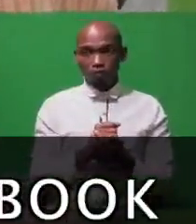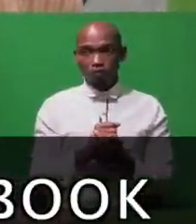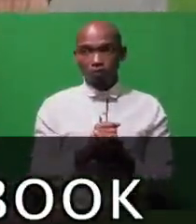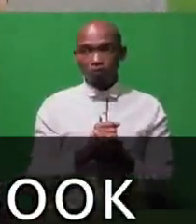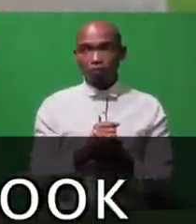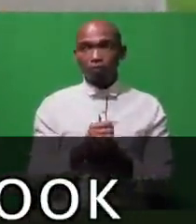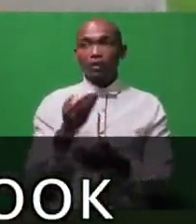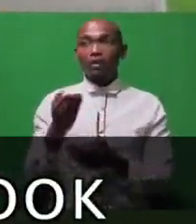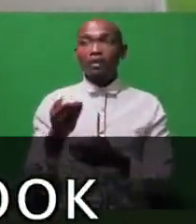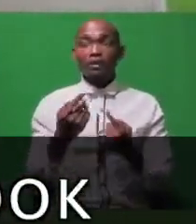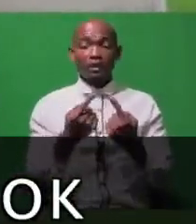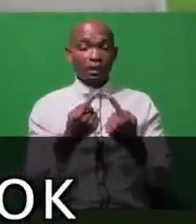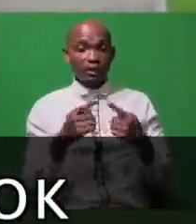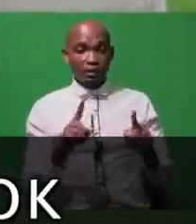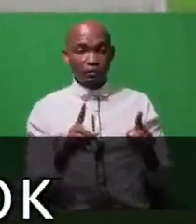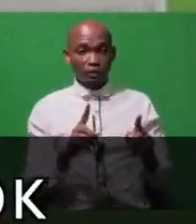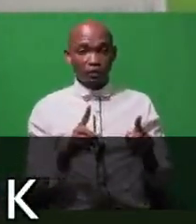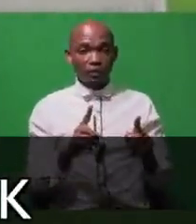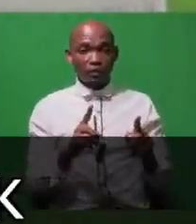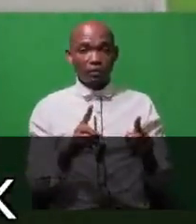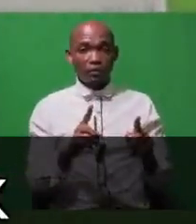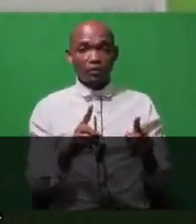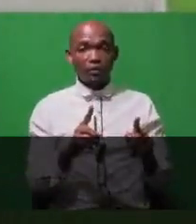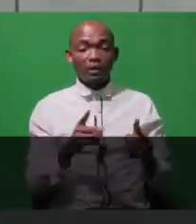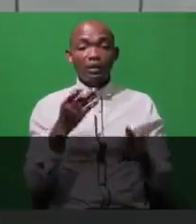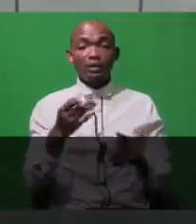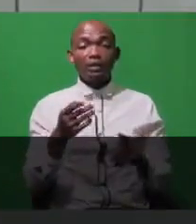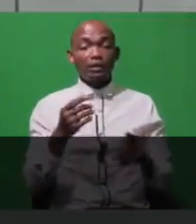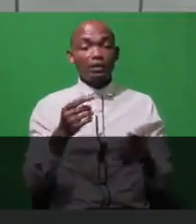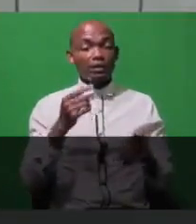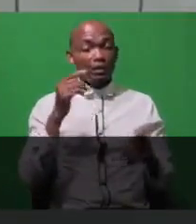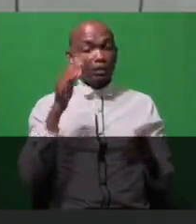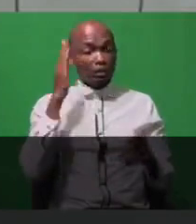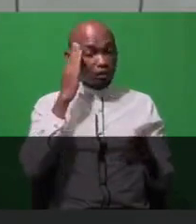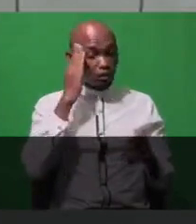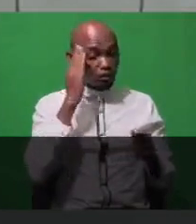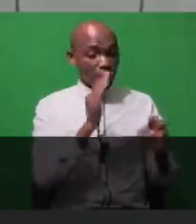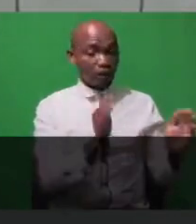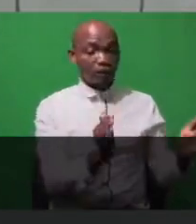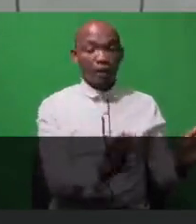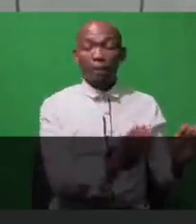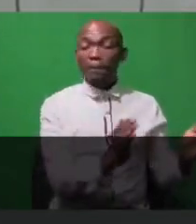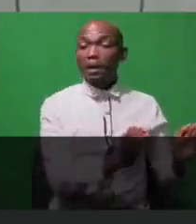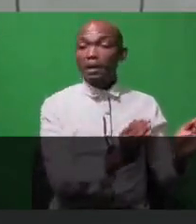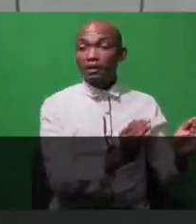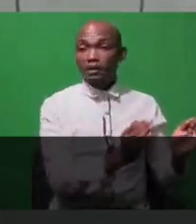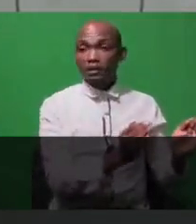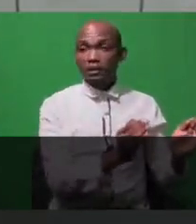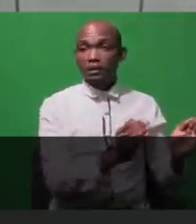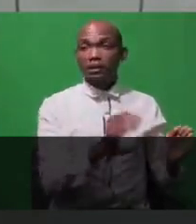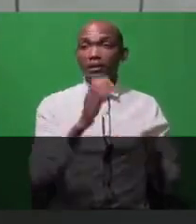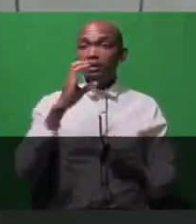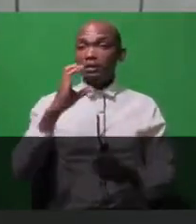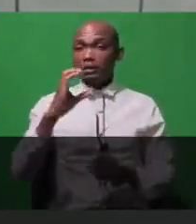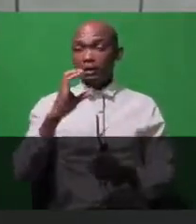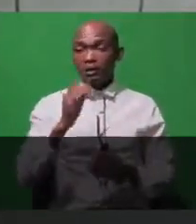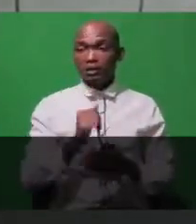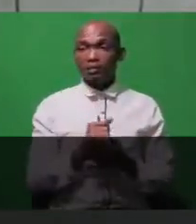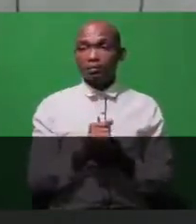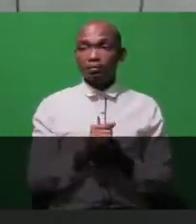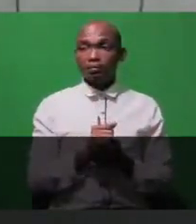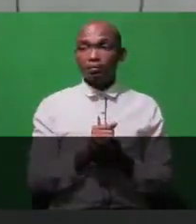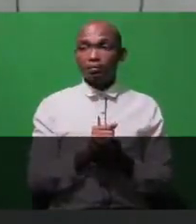This is a difference. The difference is known as a balance. Balance